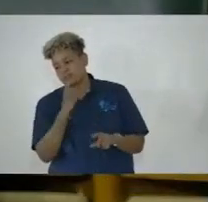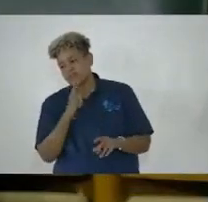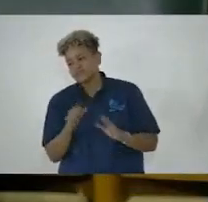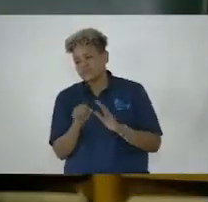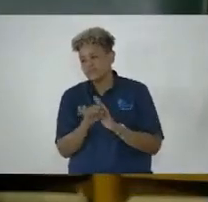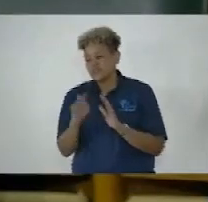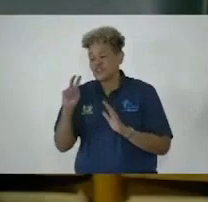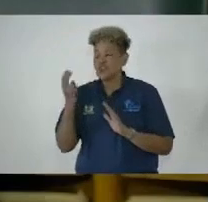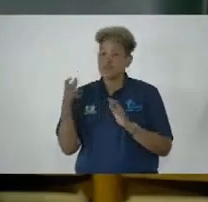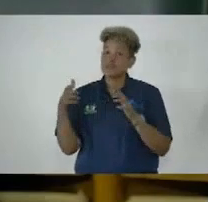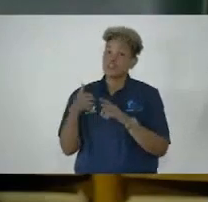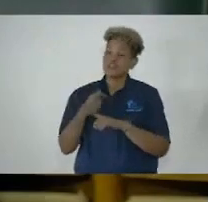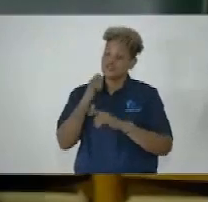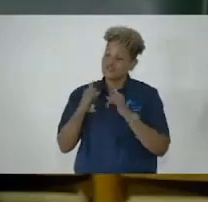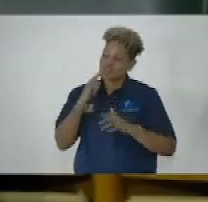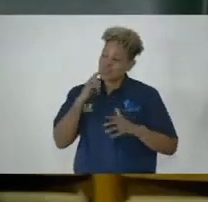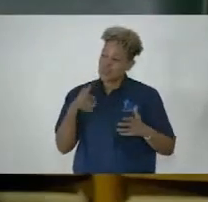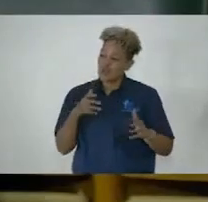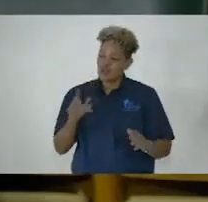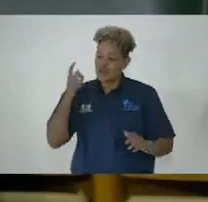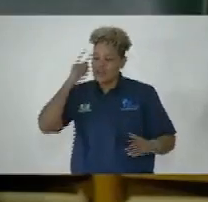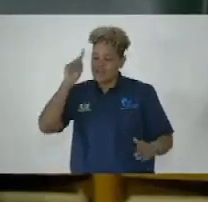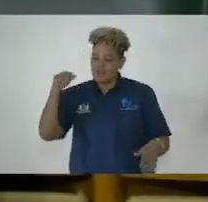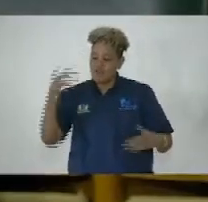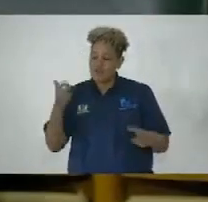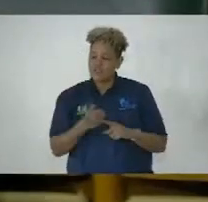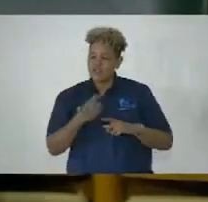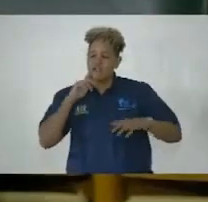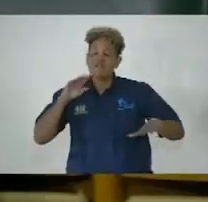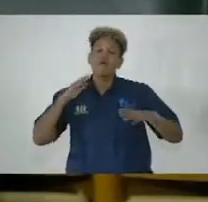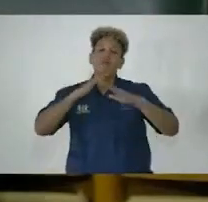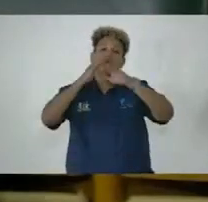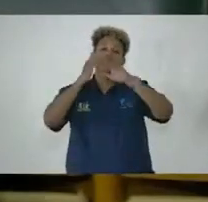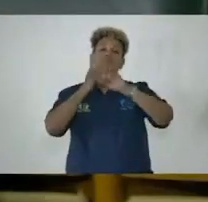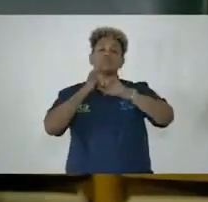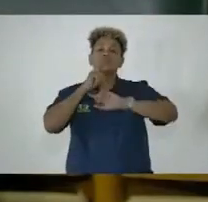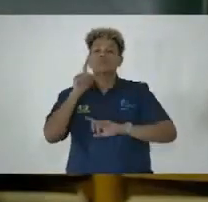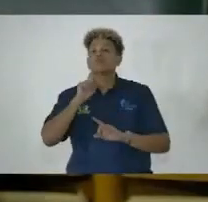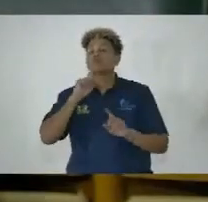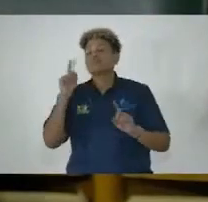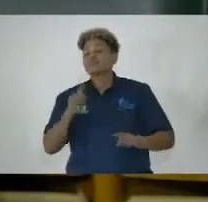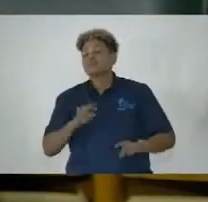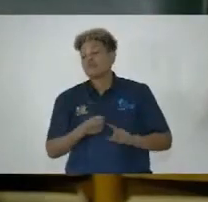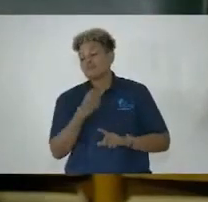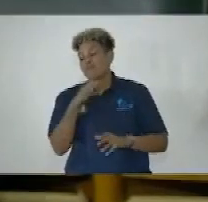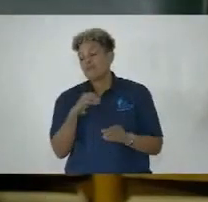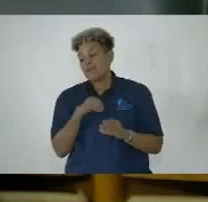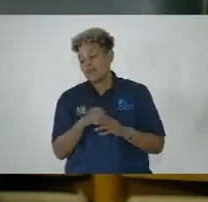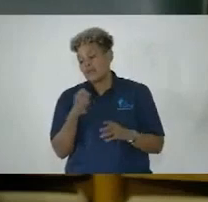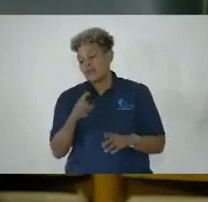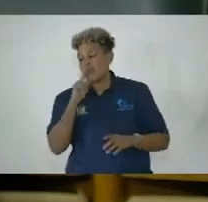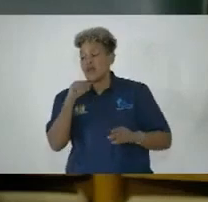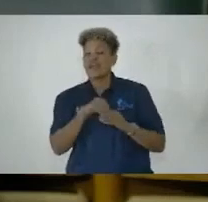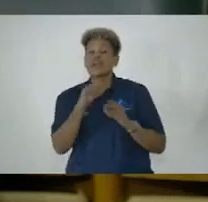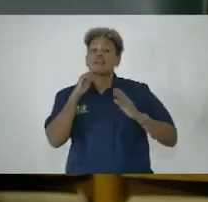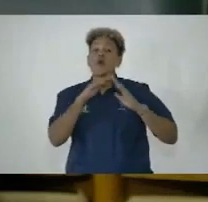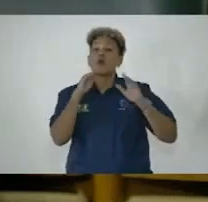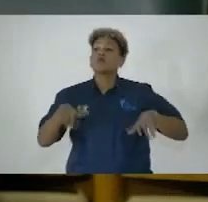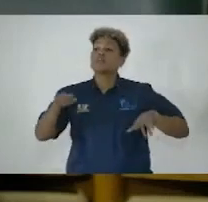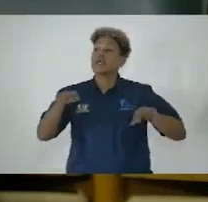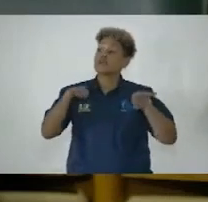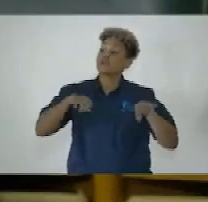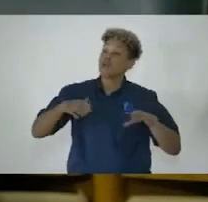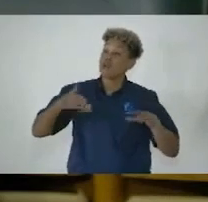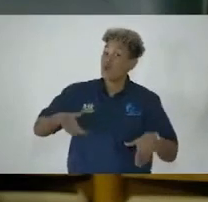The subsection now allows for the prohibition of the respondent from entering or remaining in the household of any